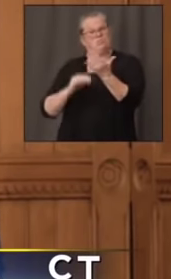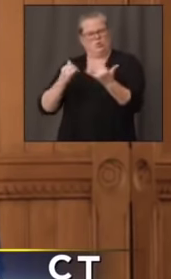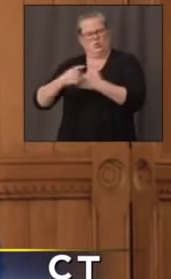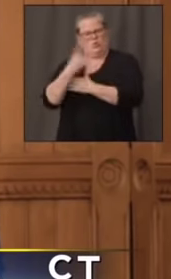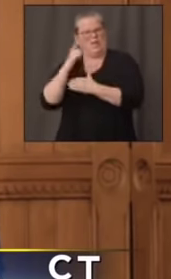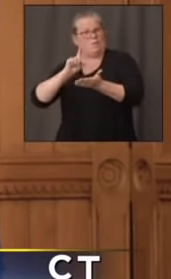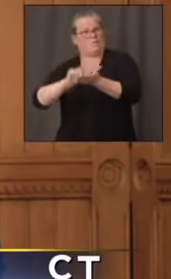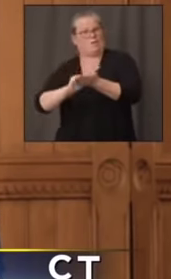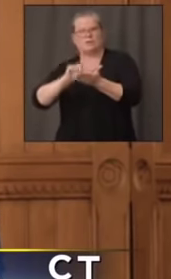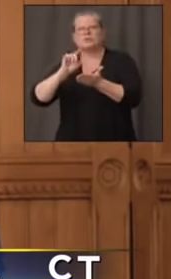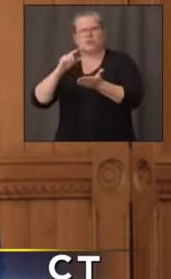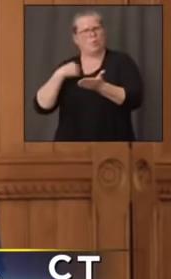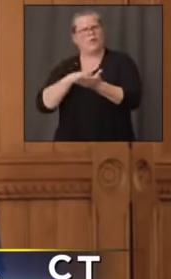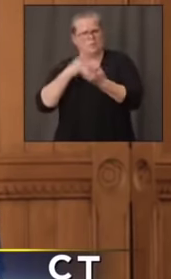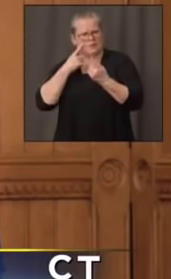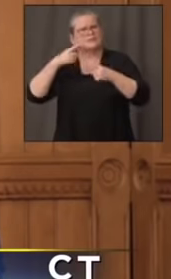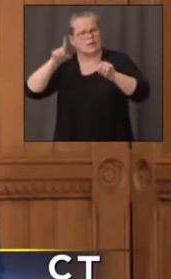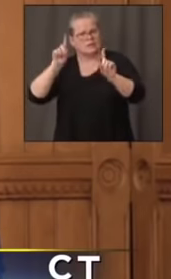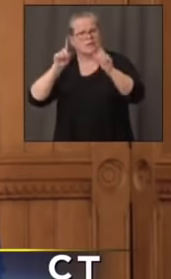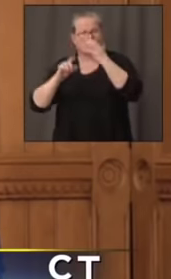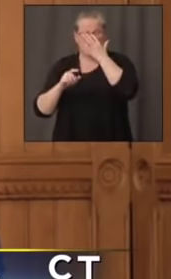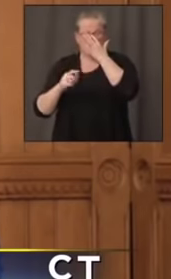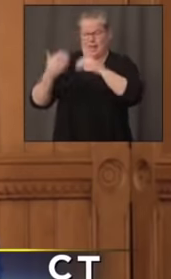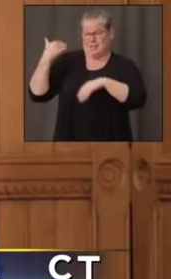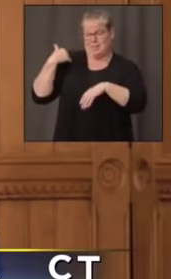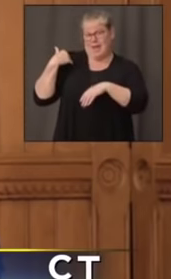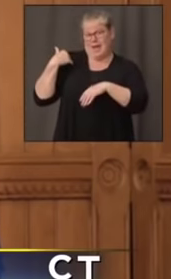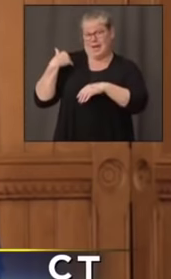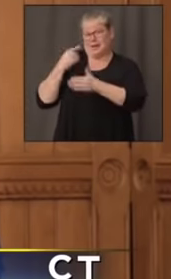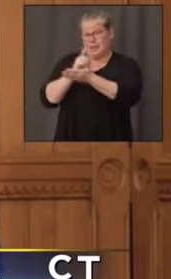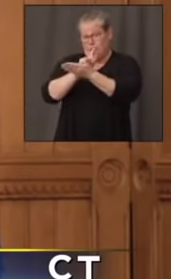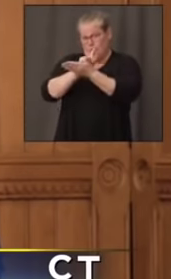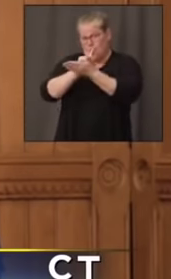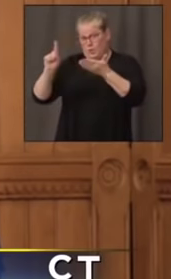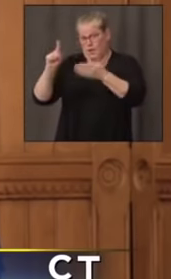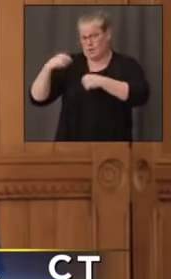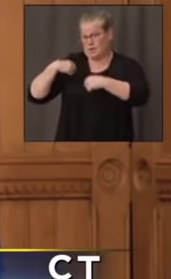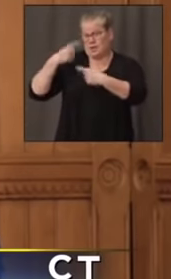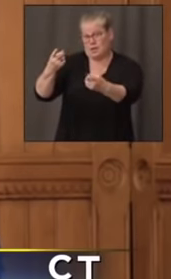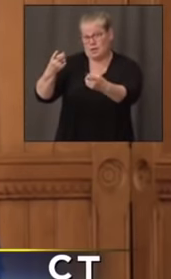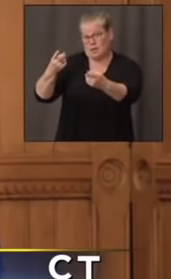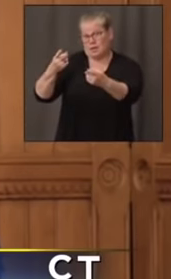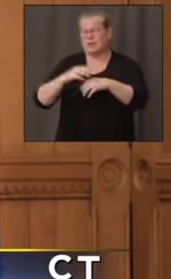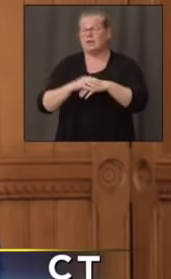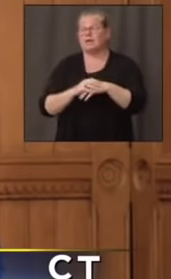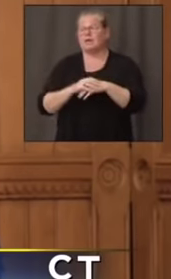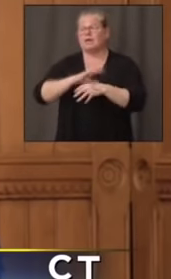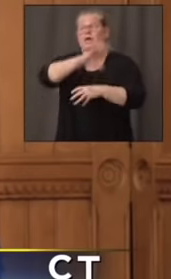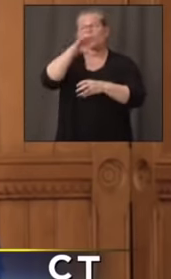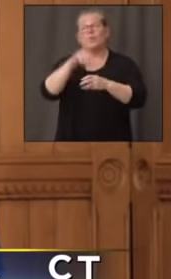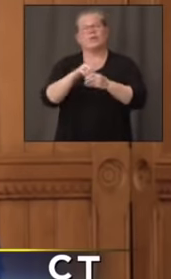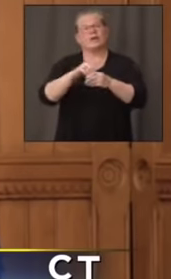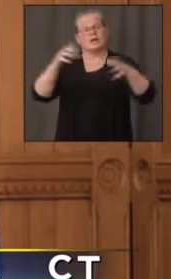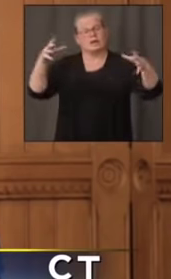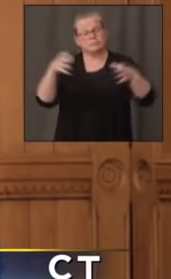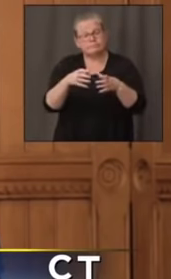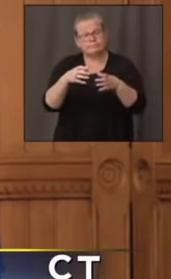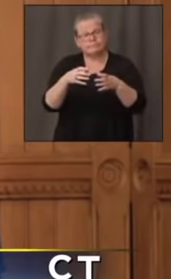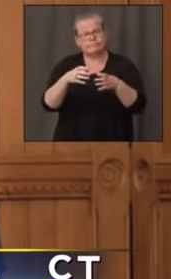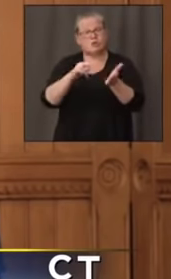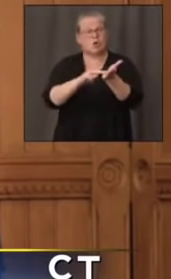successful. We now had in the last week only 8 positive cases in congregate settings in the whole state. So that's